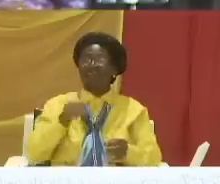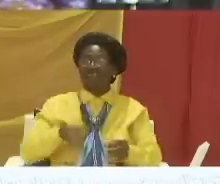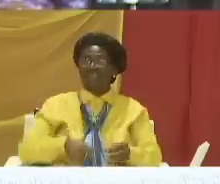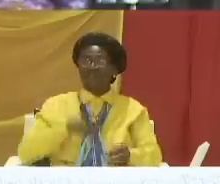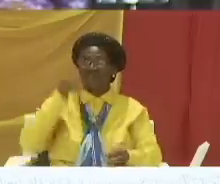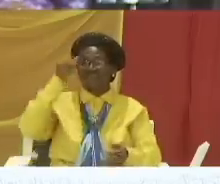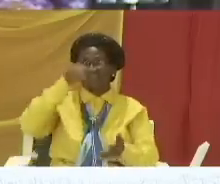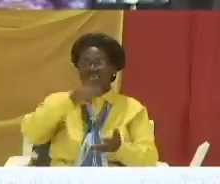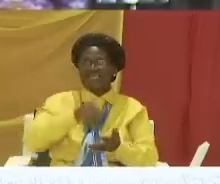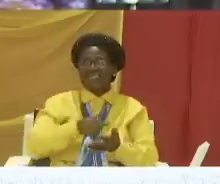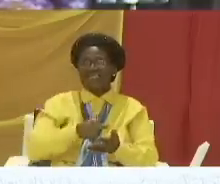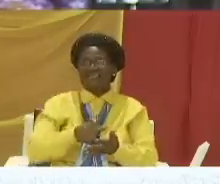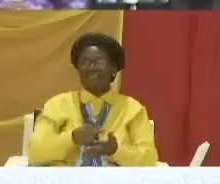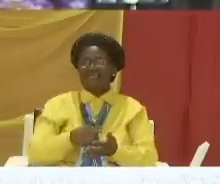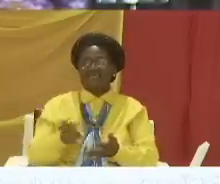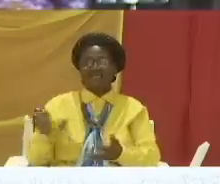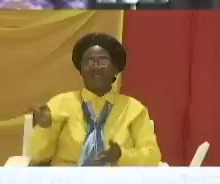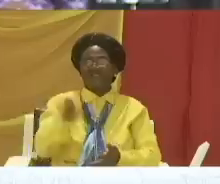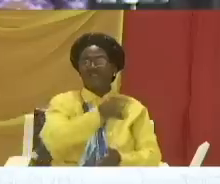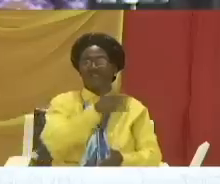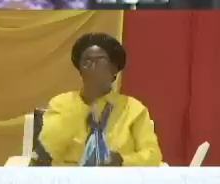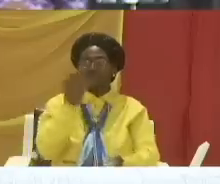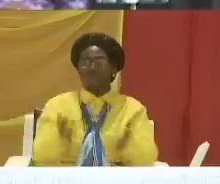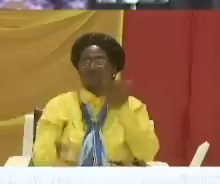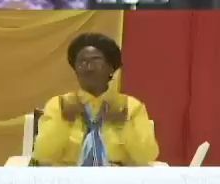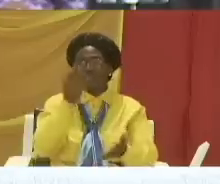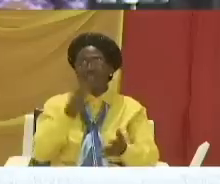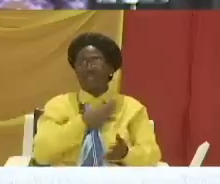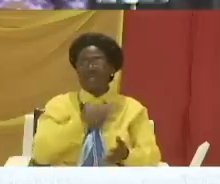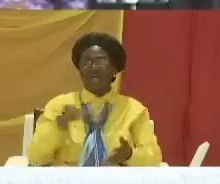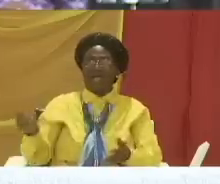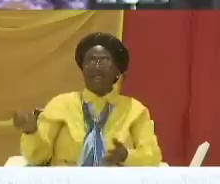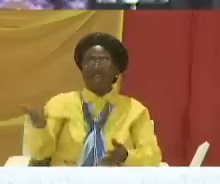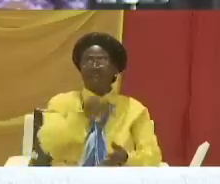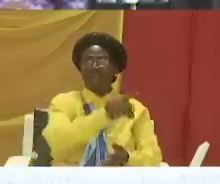You may or you may not.